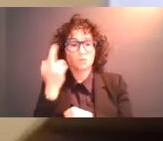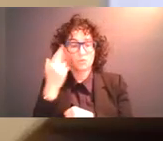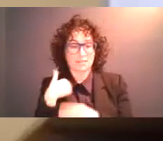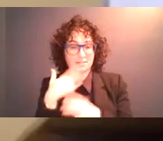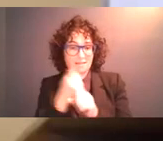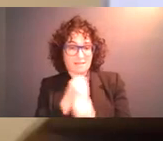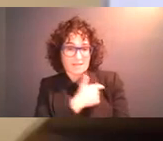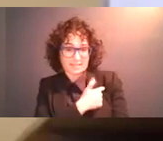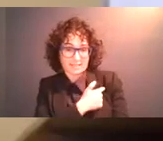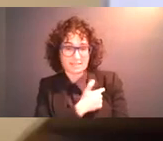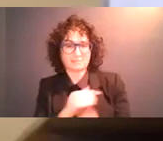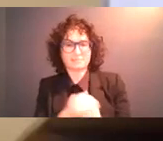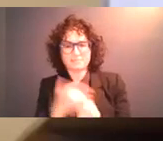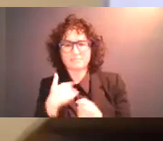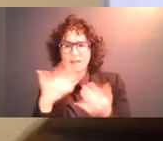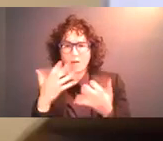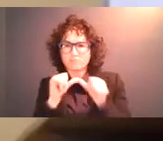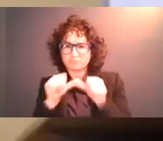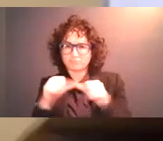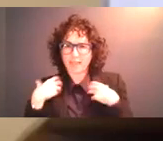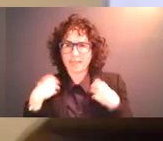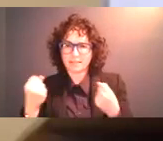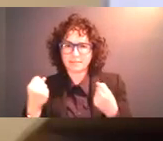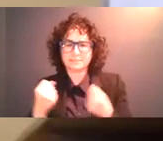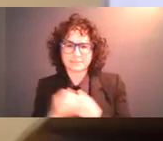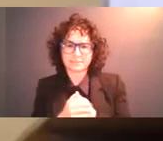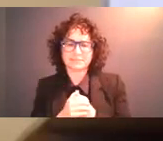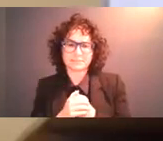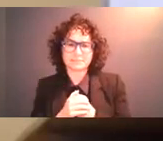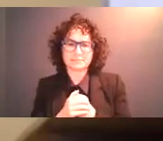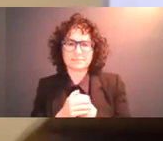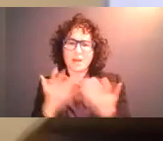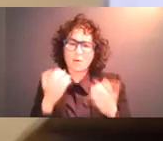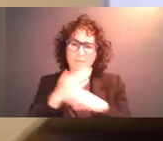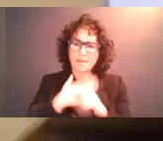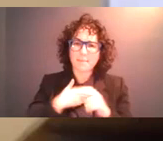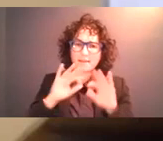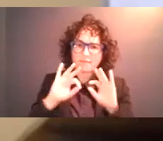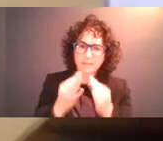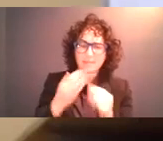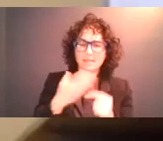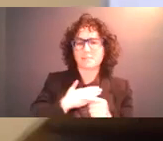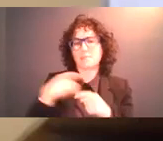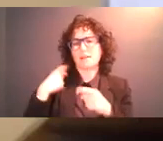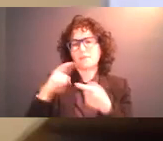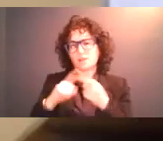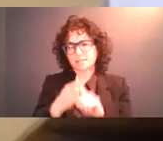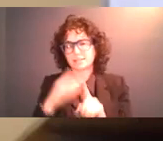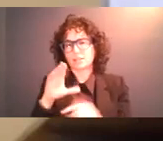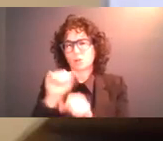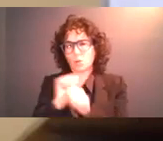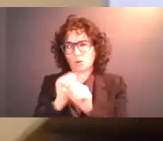fue porque quise yo protegerme, proteger a mi familia, a mis amigos, a